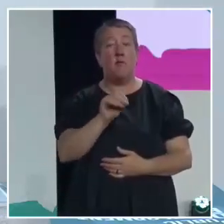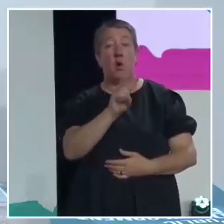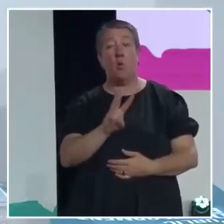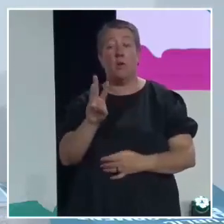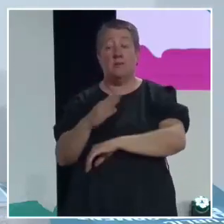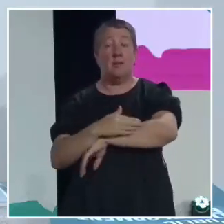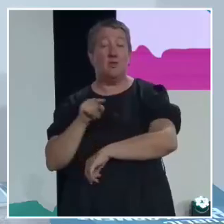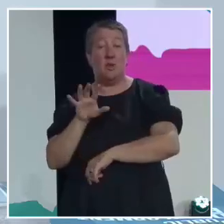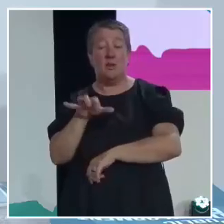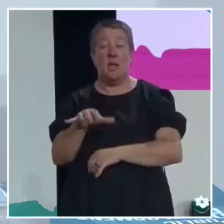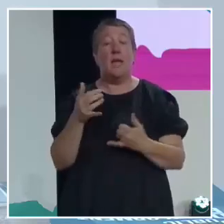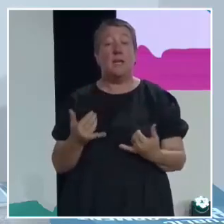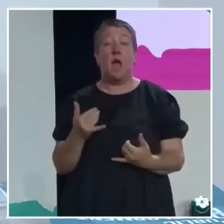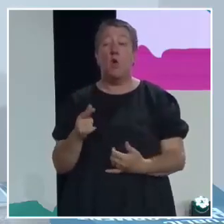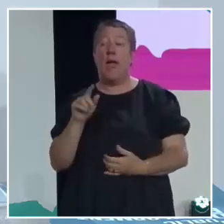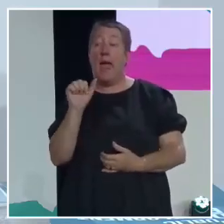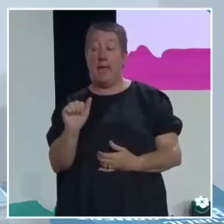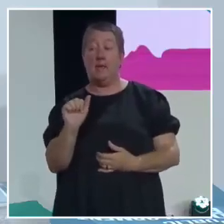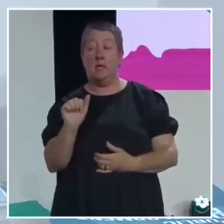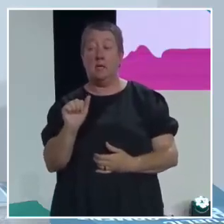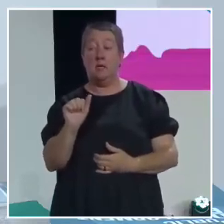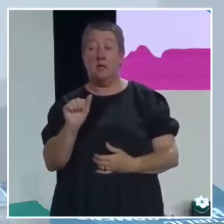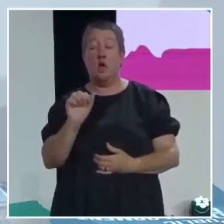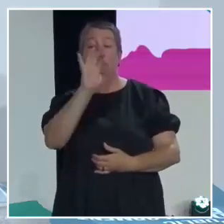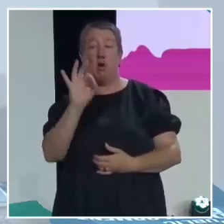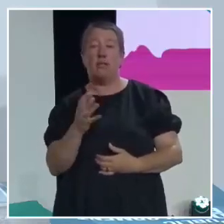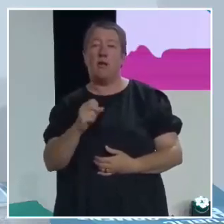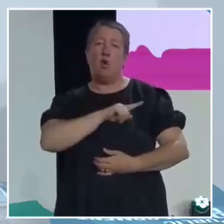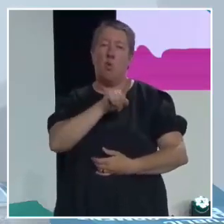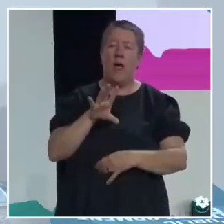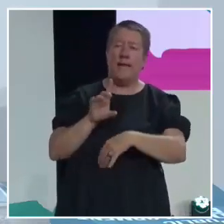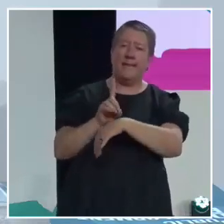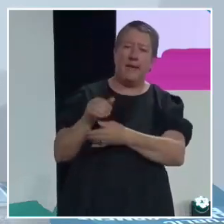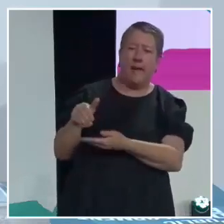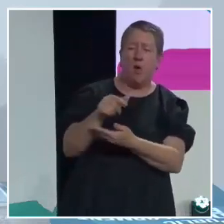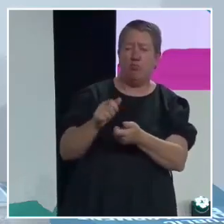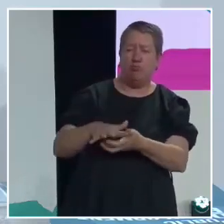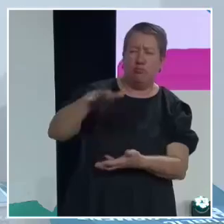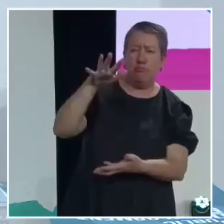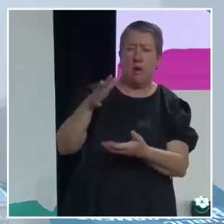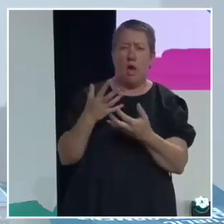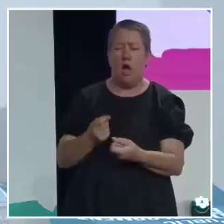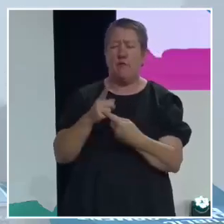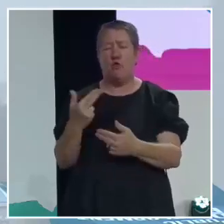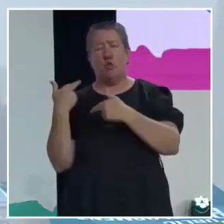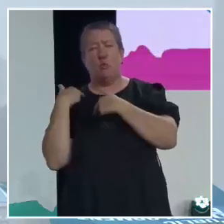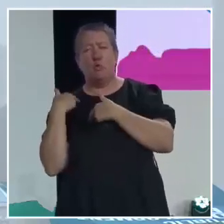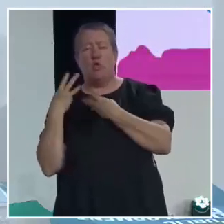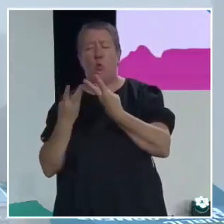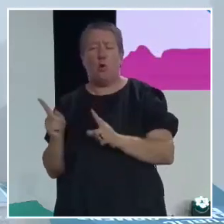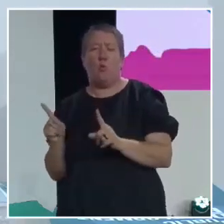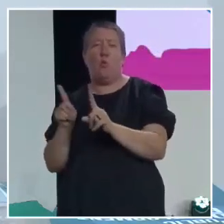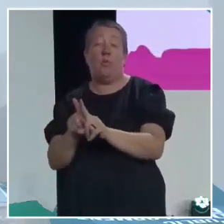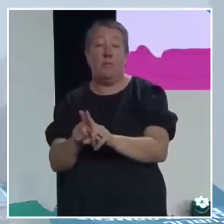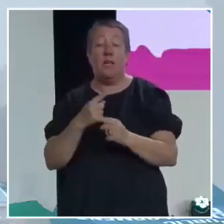an A rating because they provided a lot of data, because they were very transparent and accountable, and they worked alongside. So I think